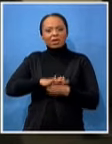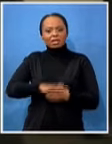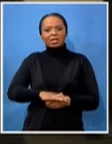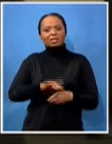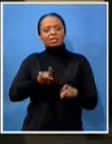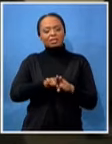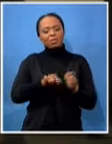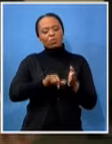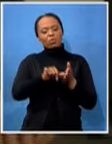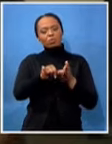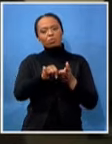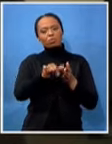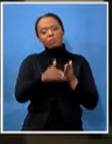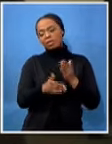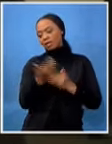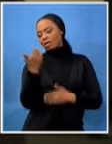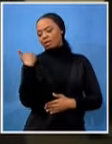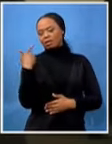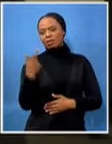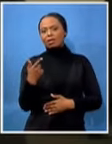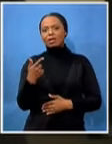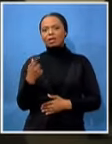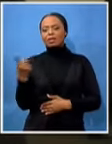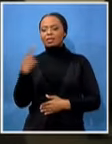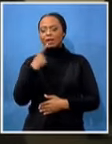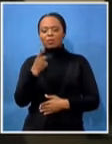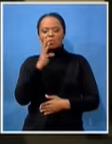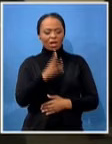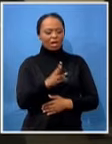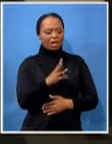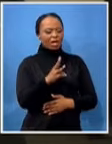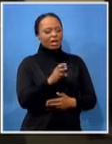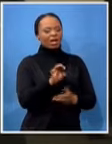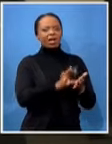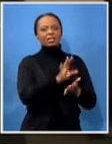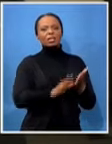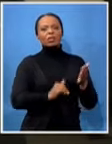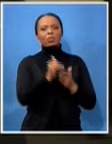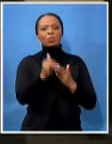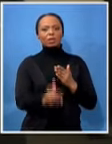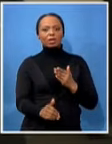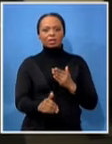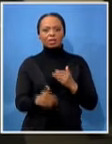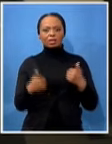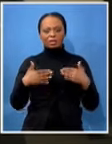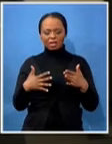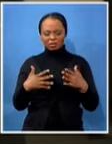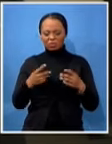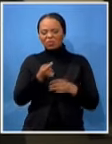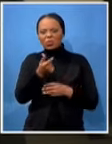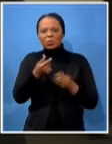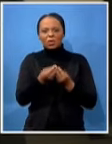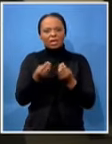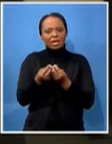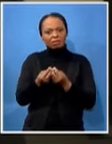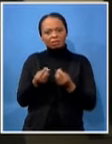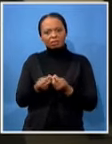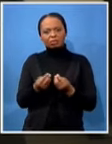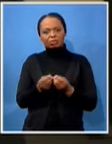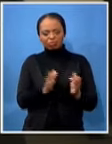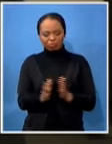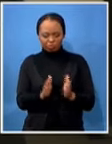weekend and started sorting out a few things quickly. Yeah, and that we appreciate.